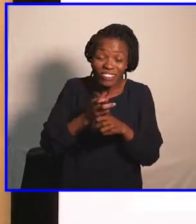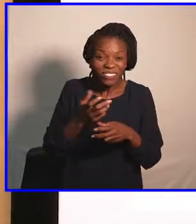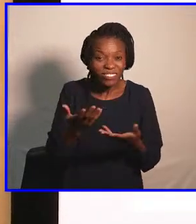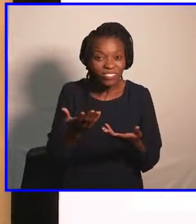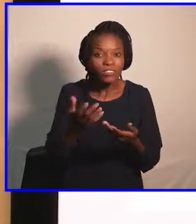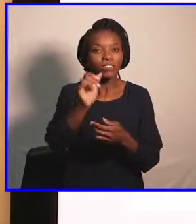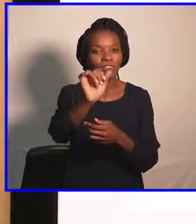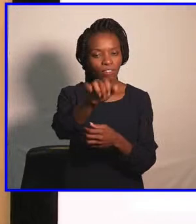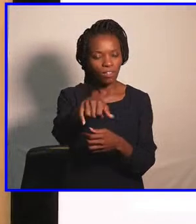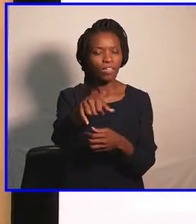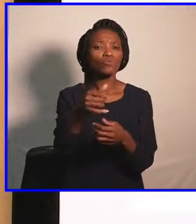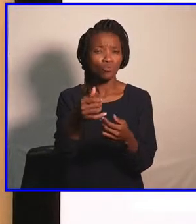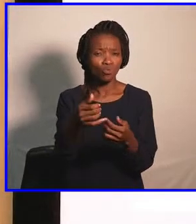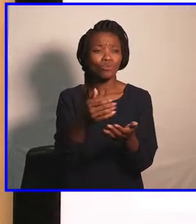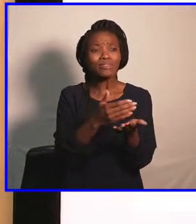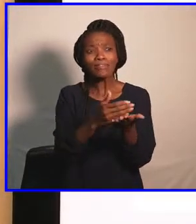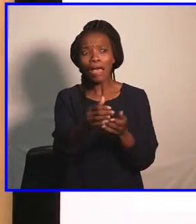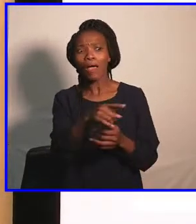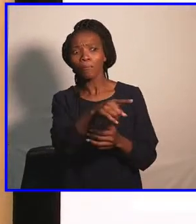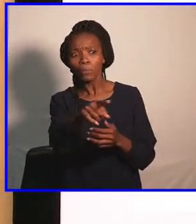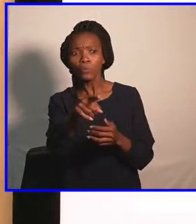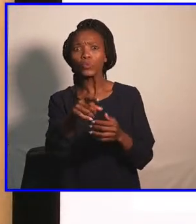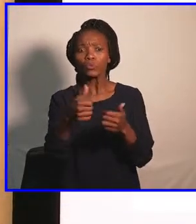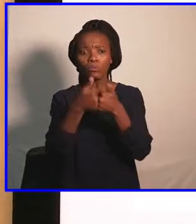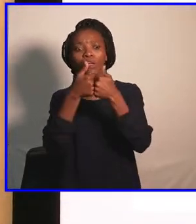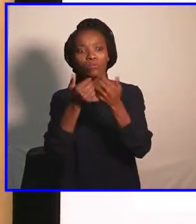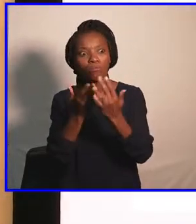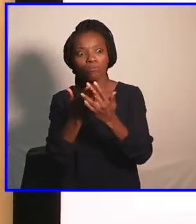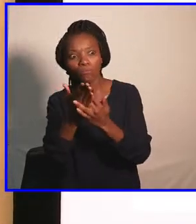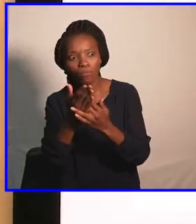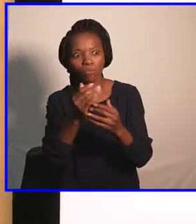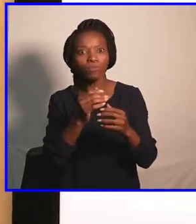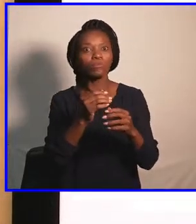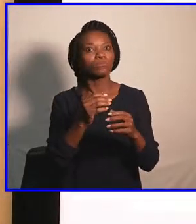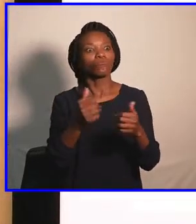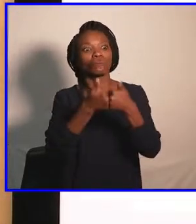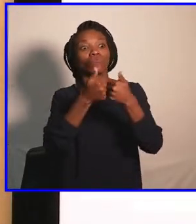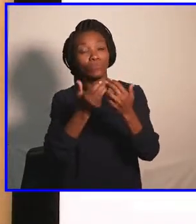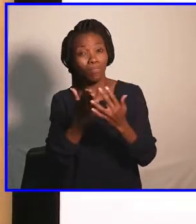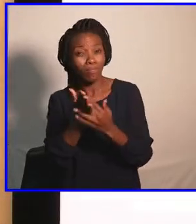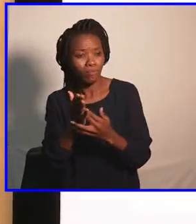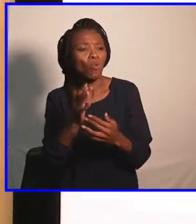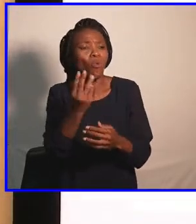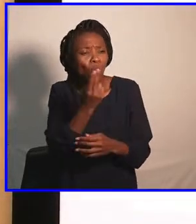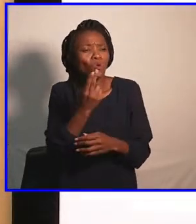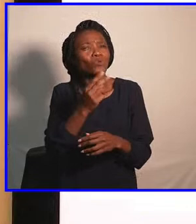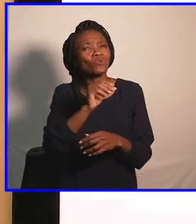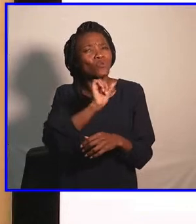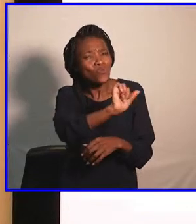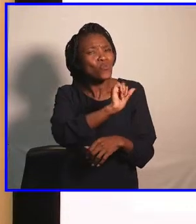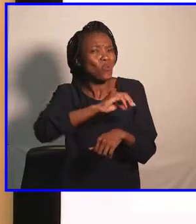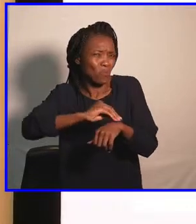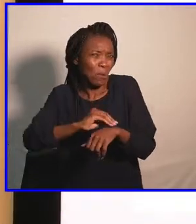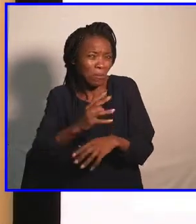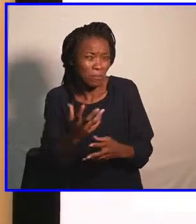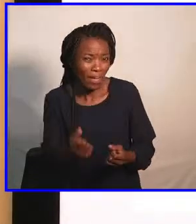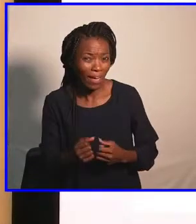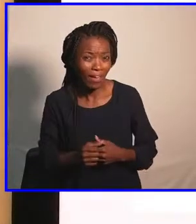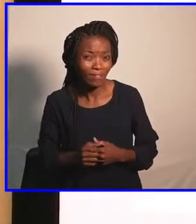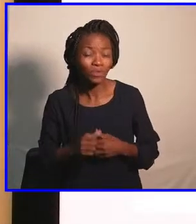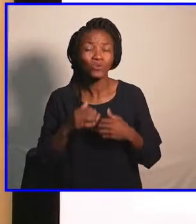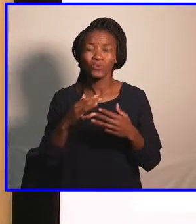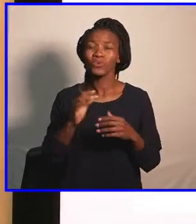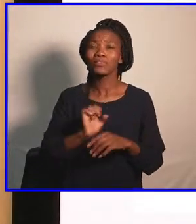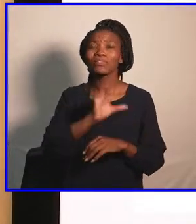some of the challenges that you have had to deal with yourselves. South Africa, therefore, owes you a debt